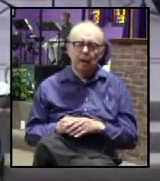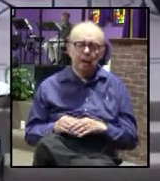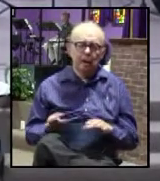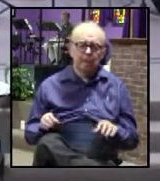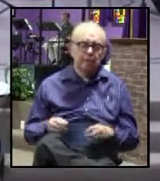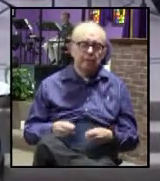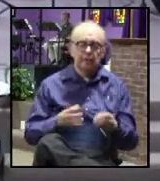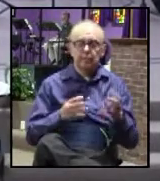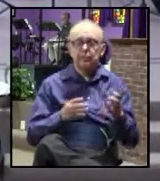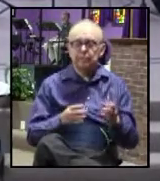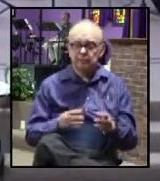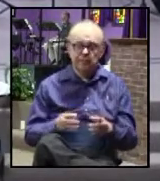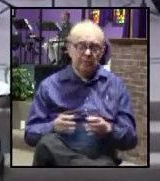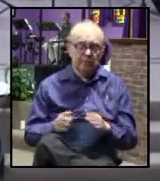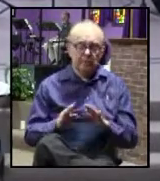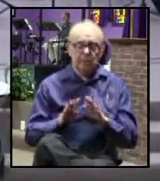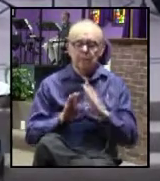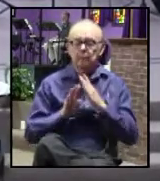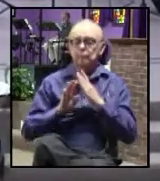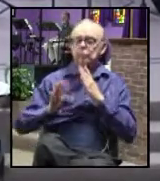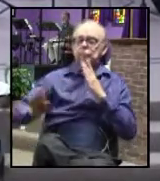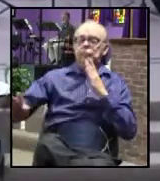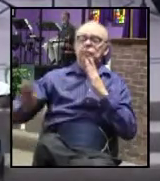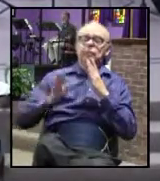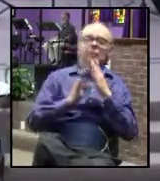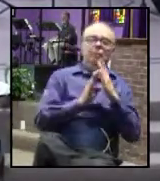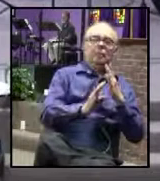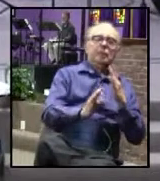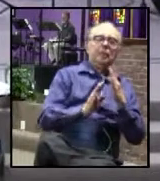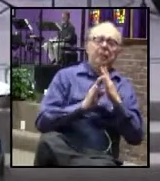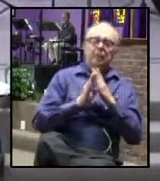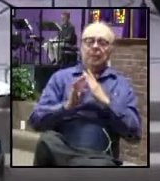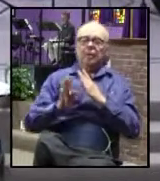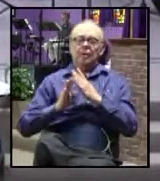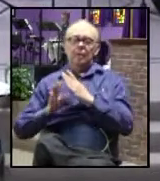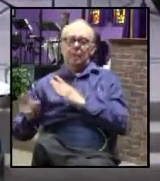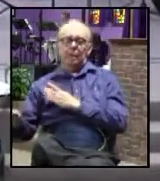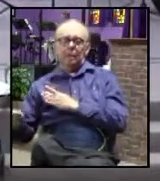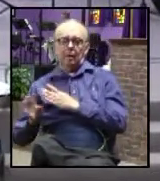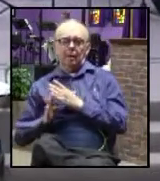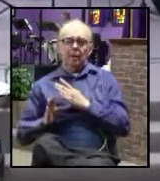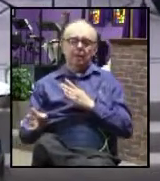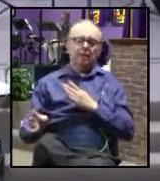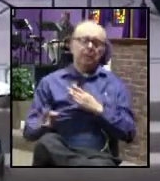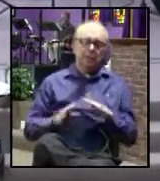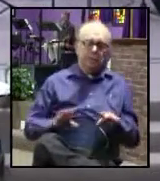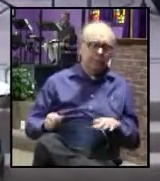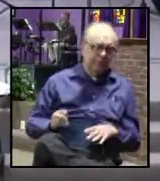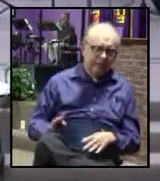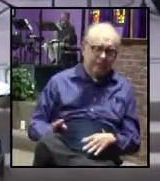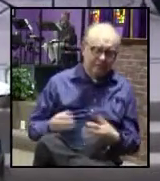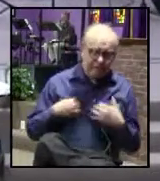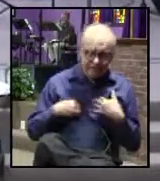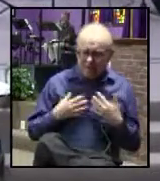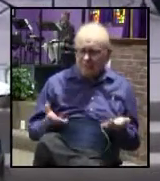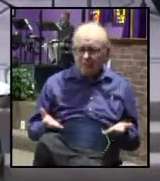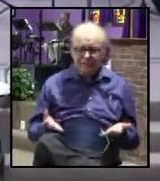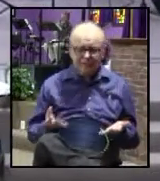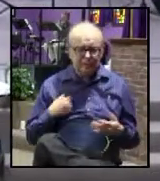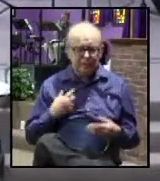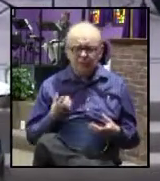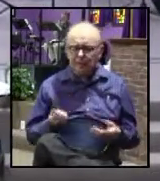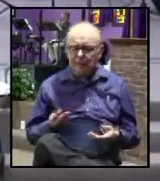us to the wolves. I mean, lines back to the door. We're like, what do we do? What do we do? And they're like, you just do your job. I don't even know what my job